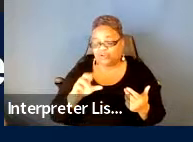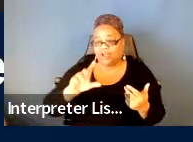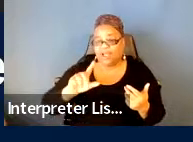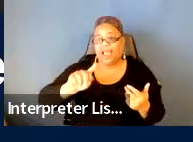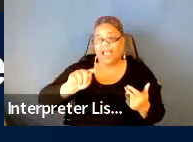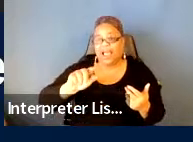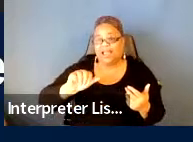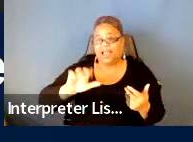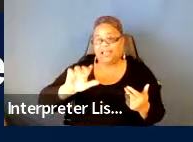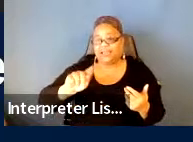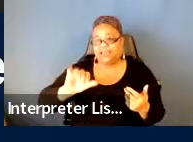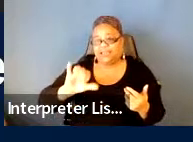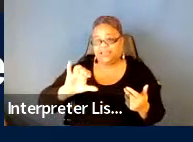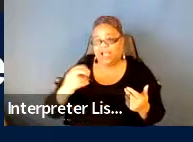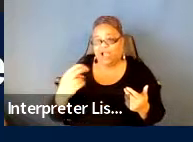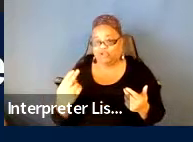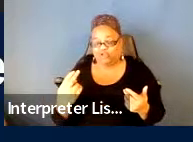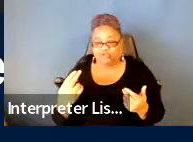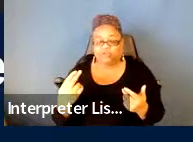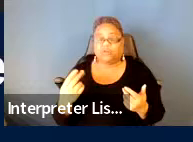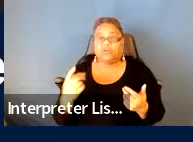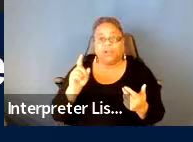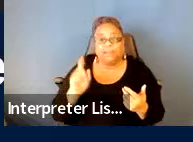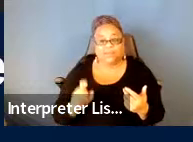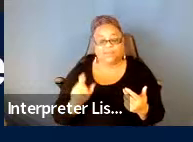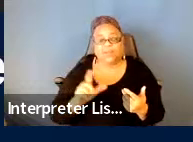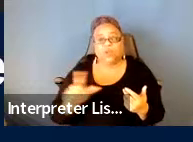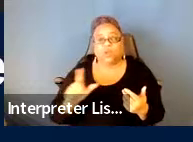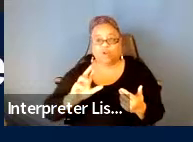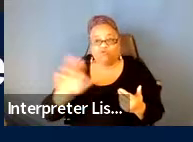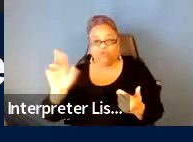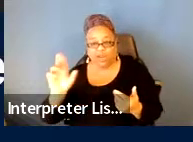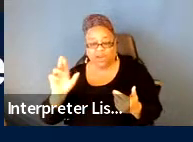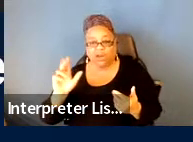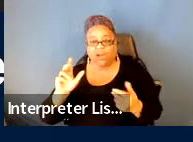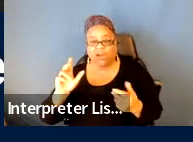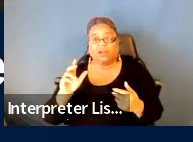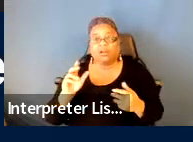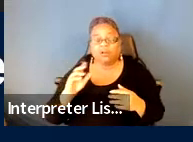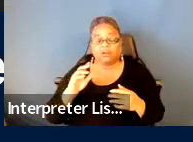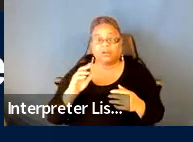the sign must be located to the right of the right door or the right-hand door.